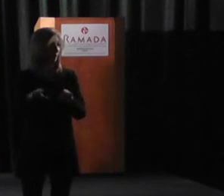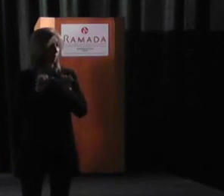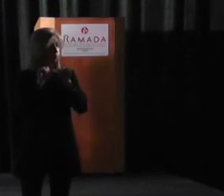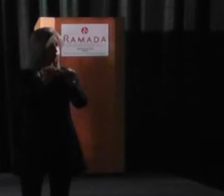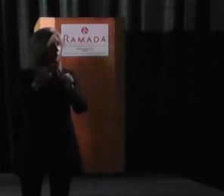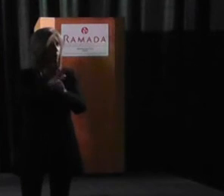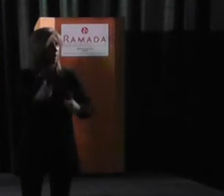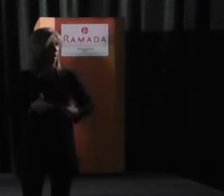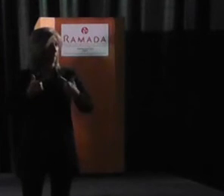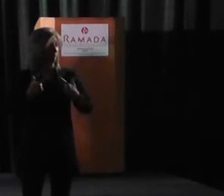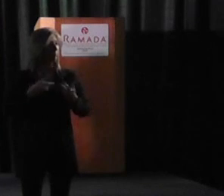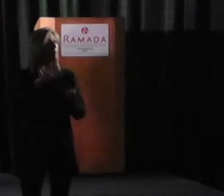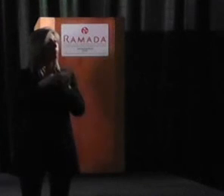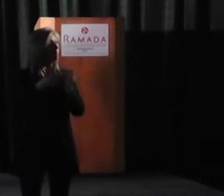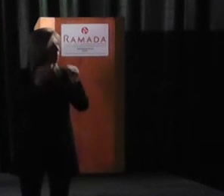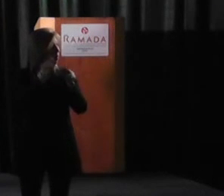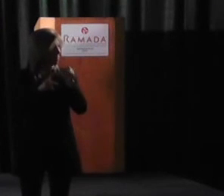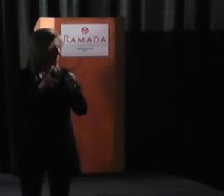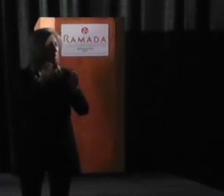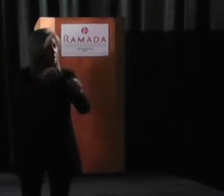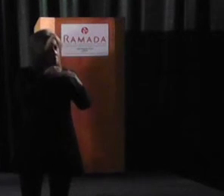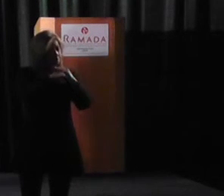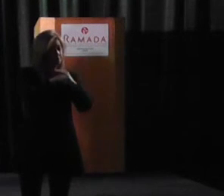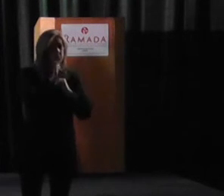to access this center from ages 4 to 94.